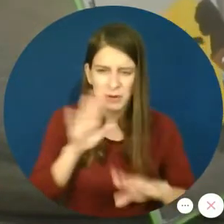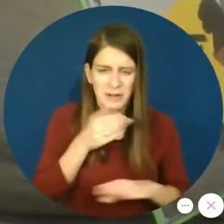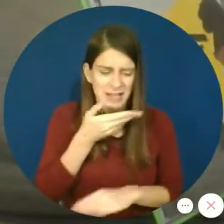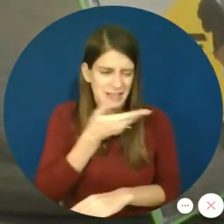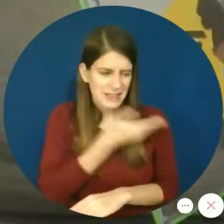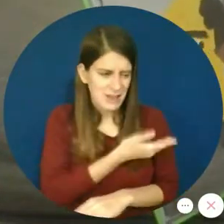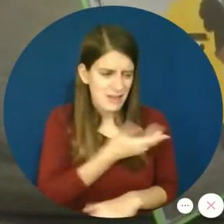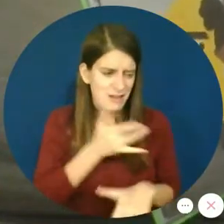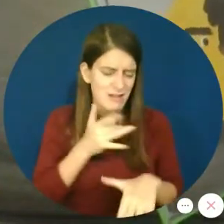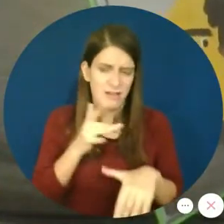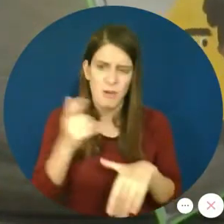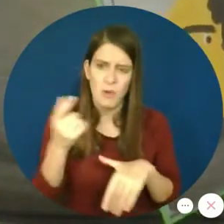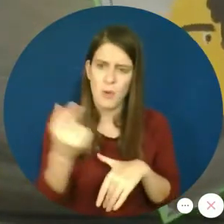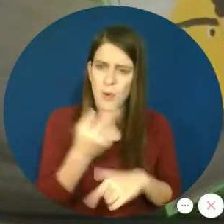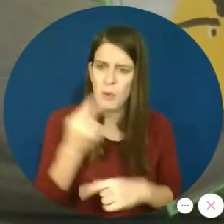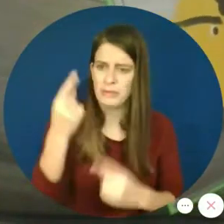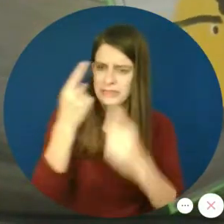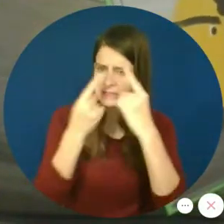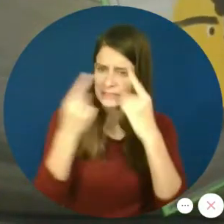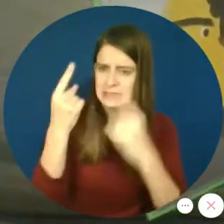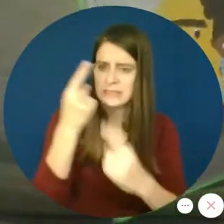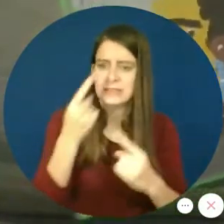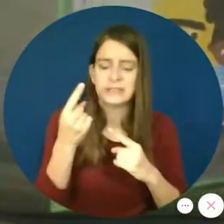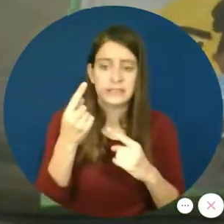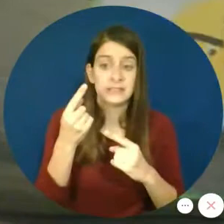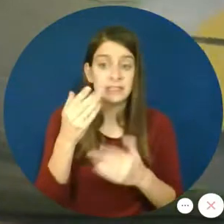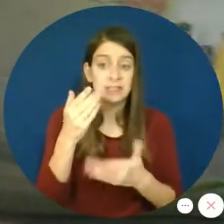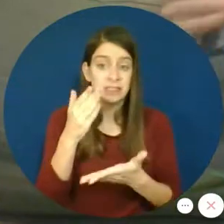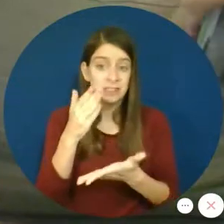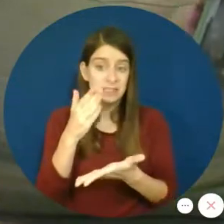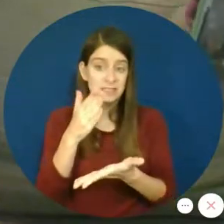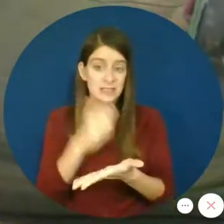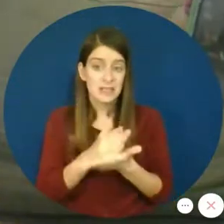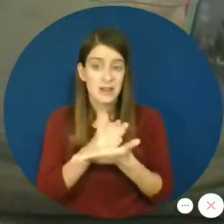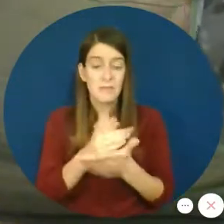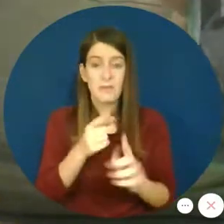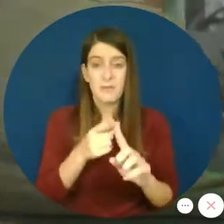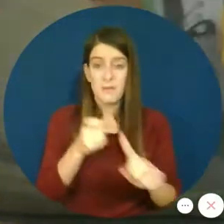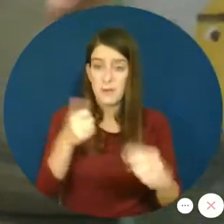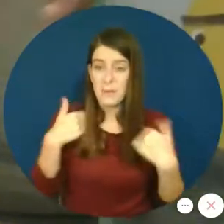always there, stopping her from doing the things that she loved.